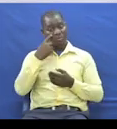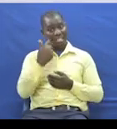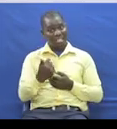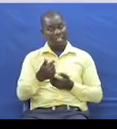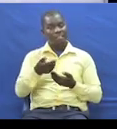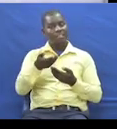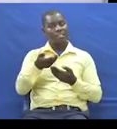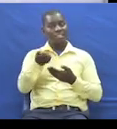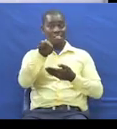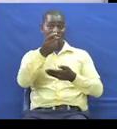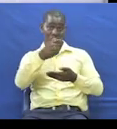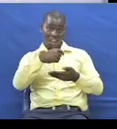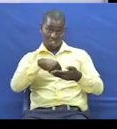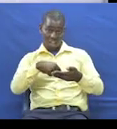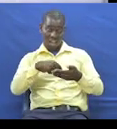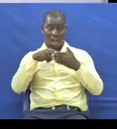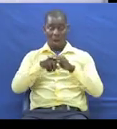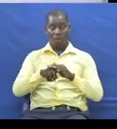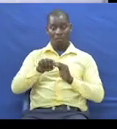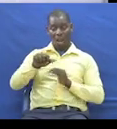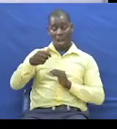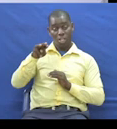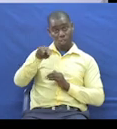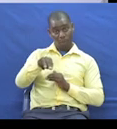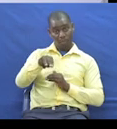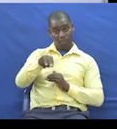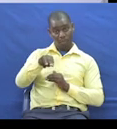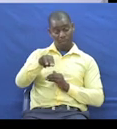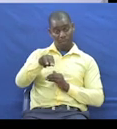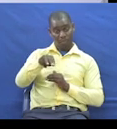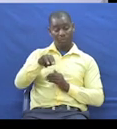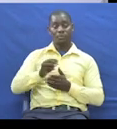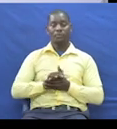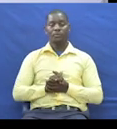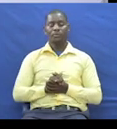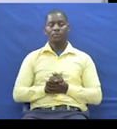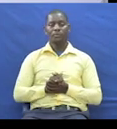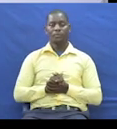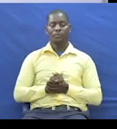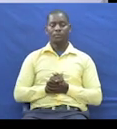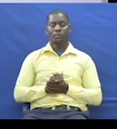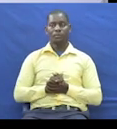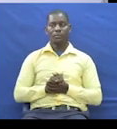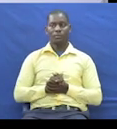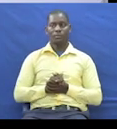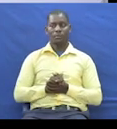structure of the atom. Structure of the atom.